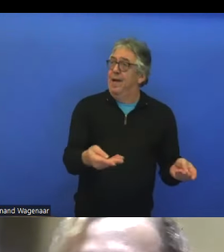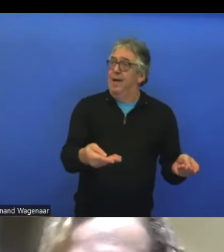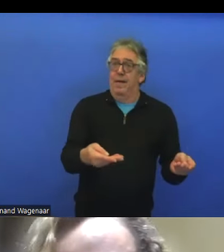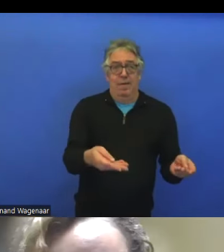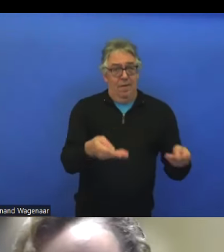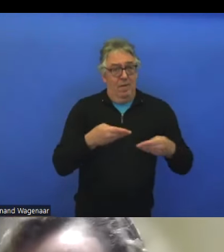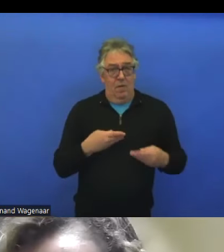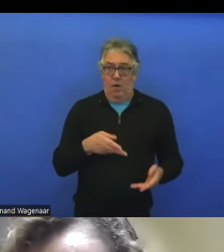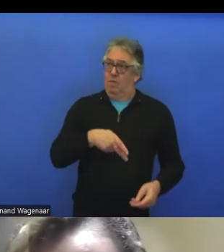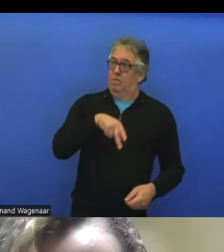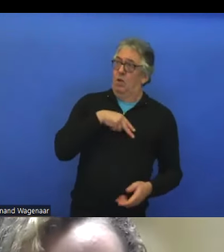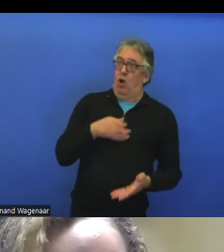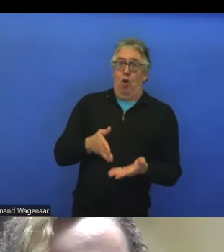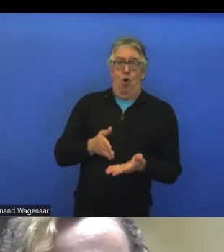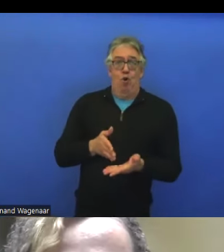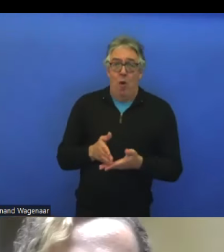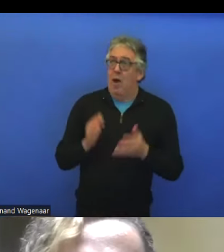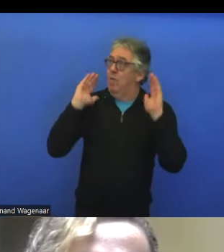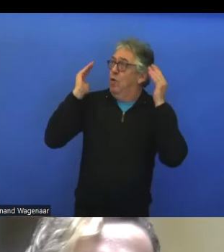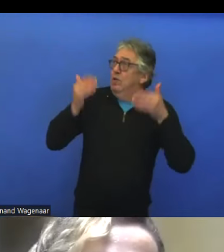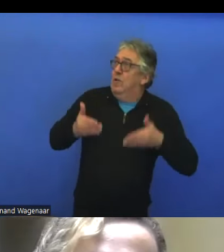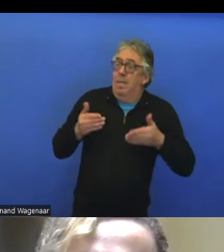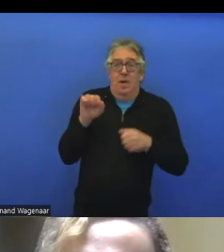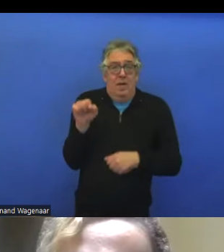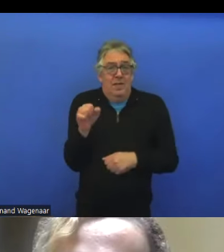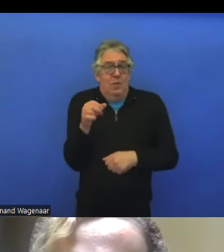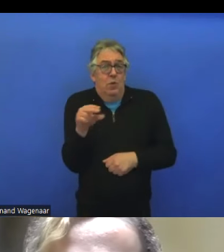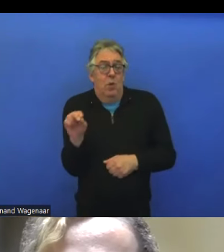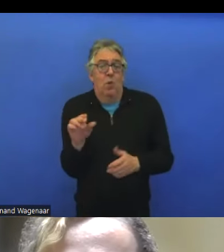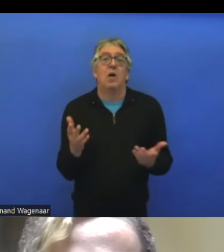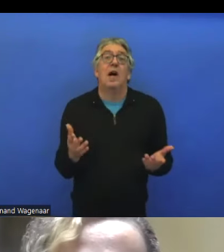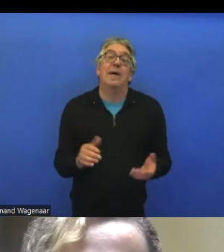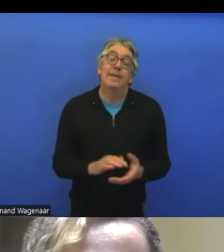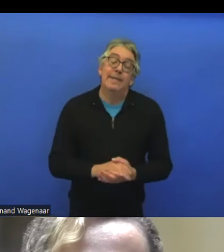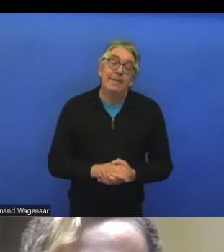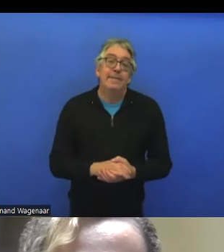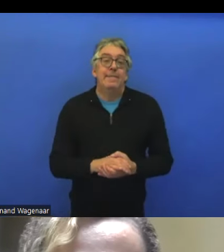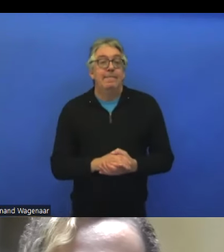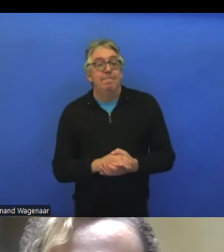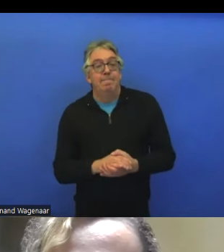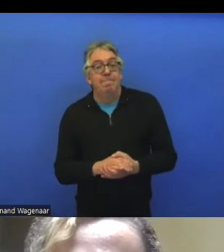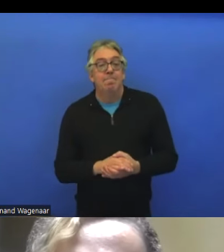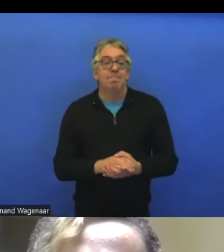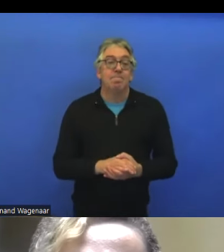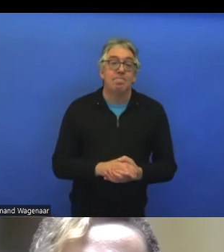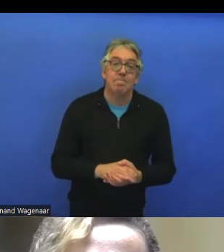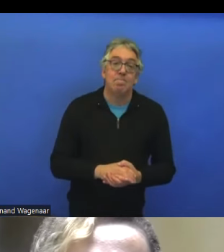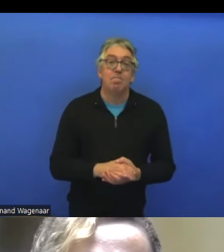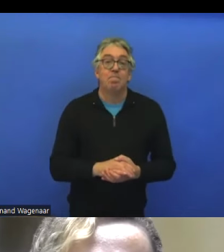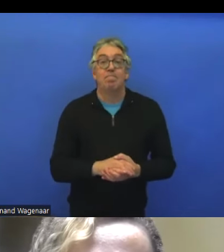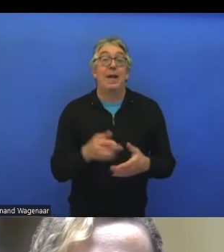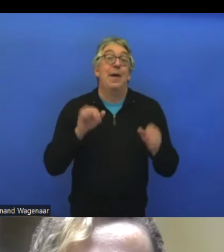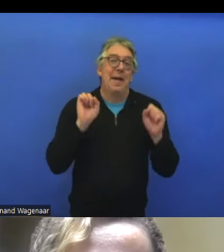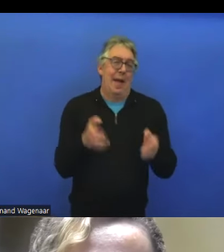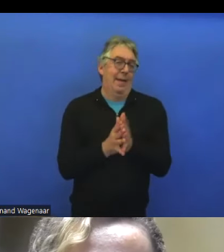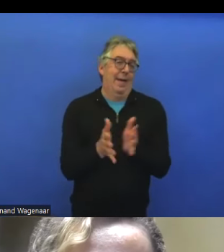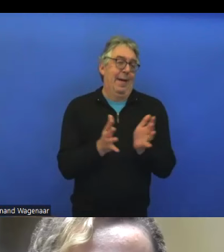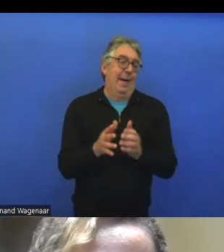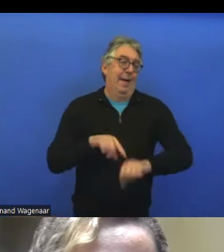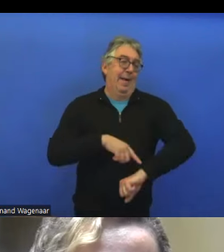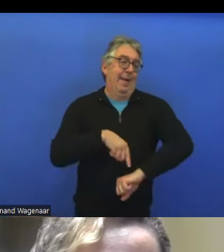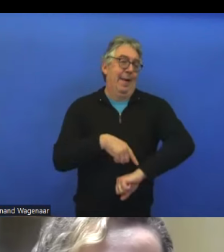There's a lot to talk about, the way we interpret the criteria for persons with disabilities, but I'm just going to give